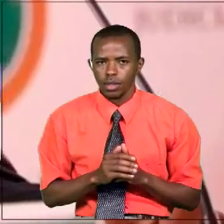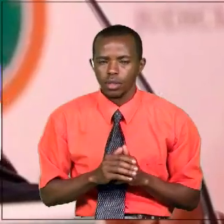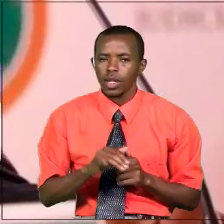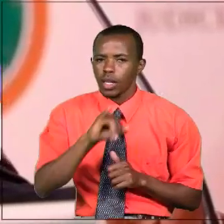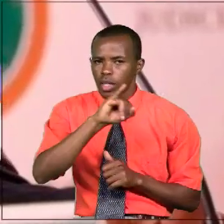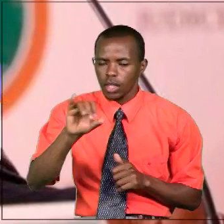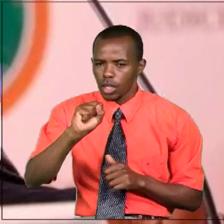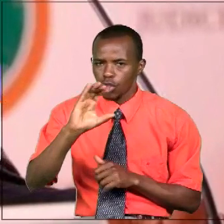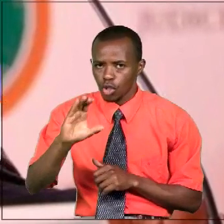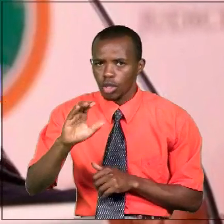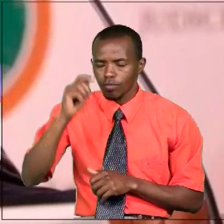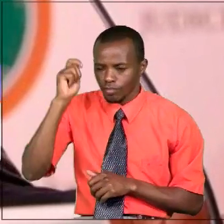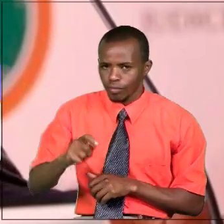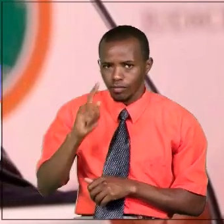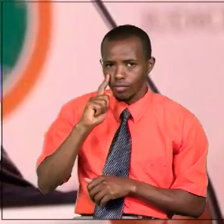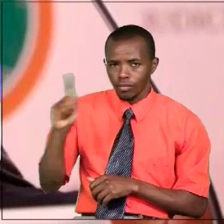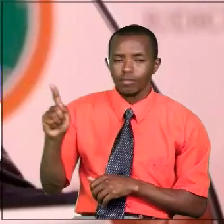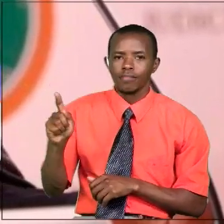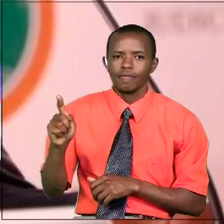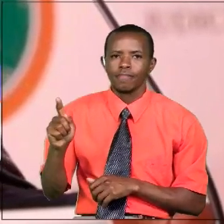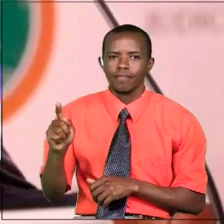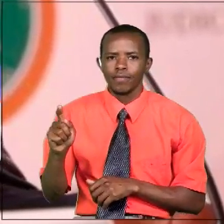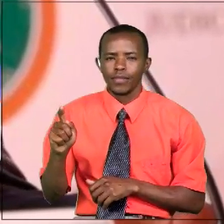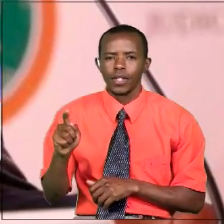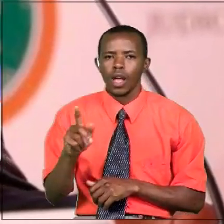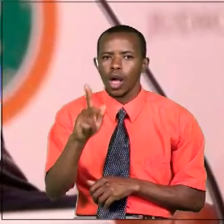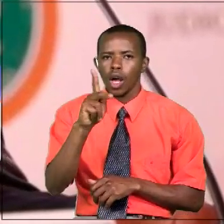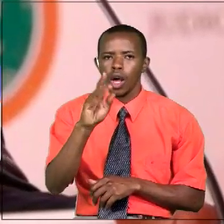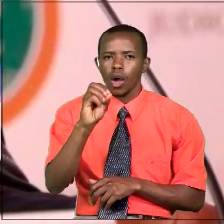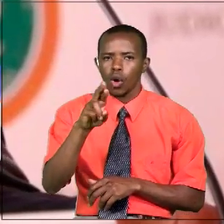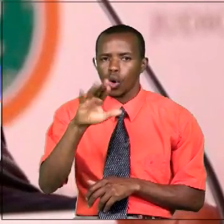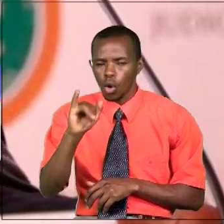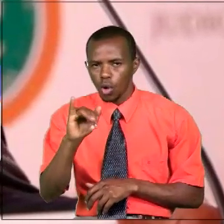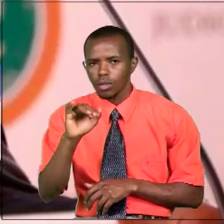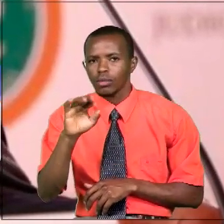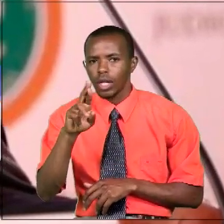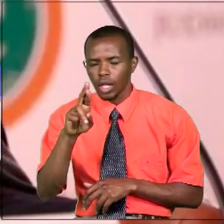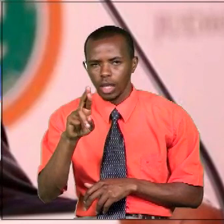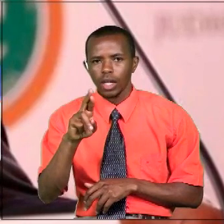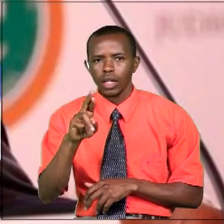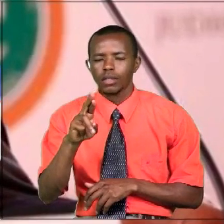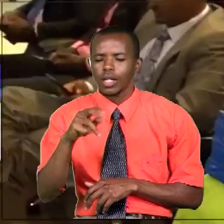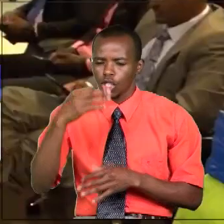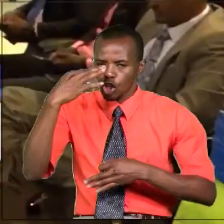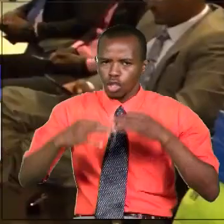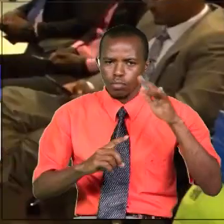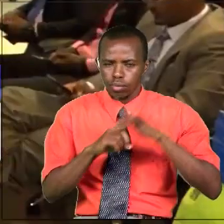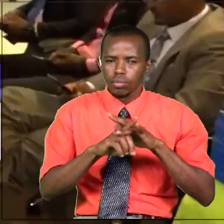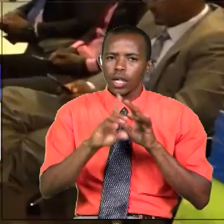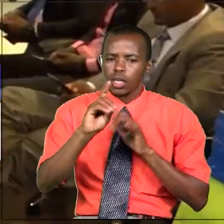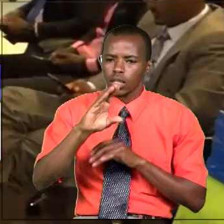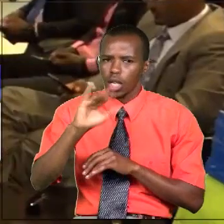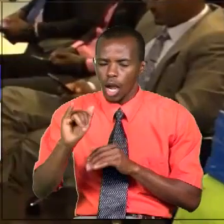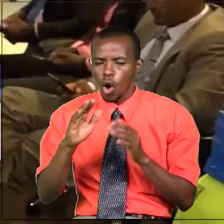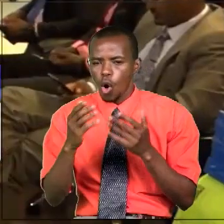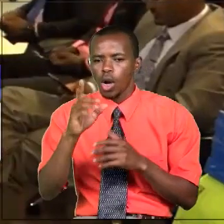Justices Said Chitambwe, Roslyn Aburili, and Weldon Korir, any petition emanating from the DCI or DPP seeking